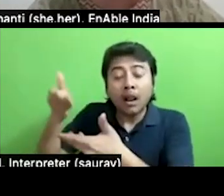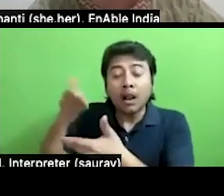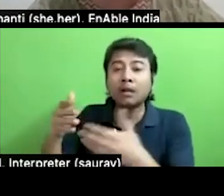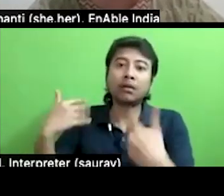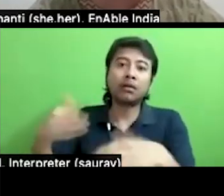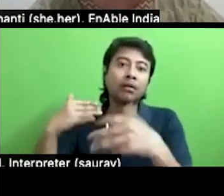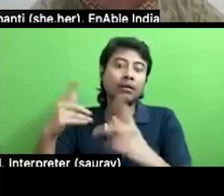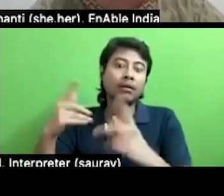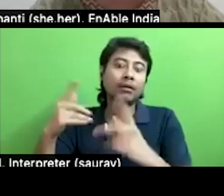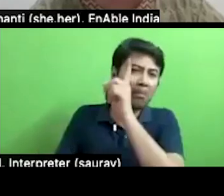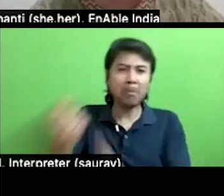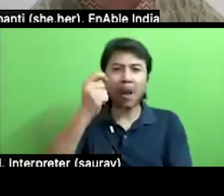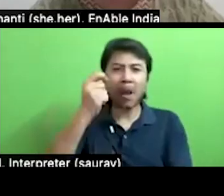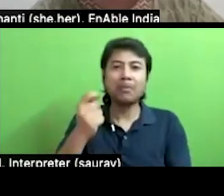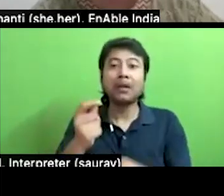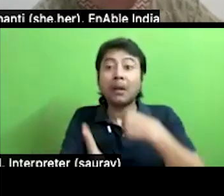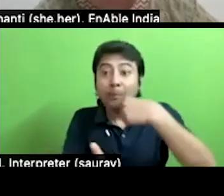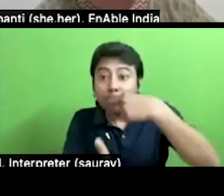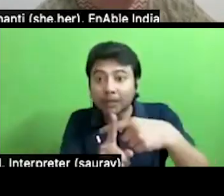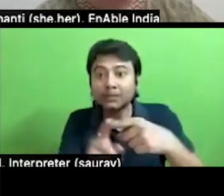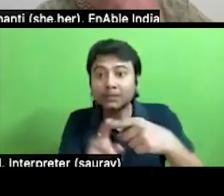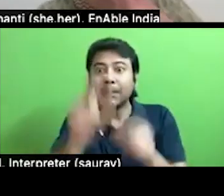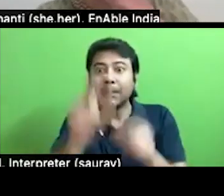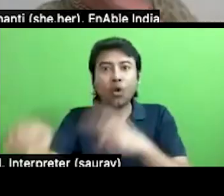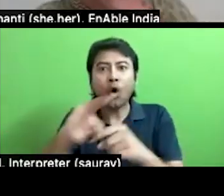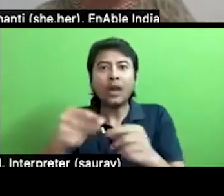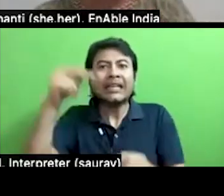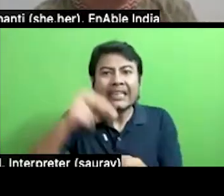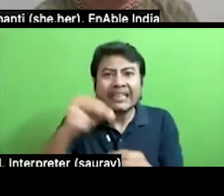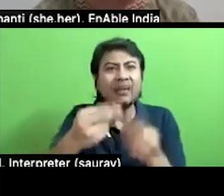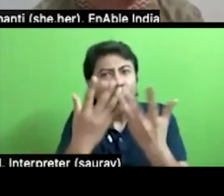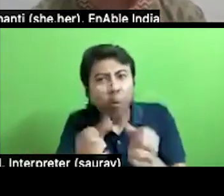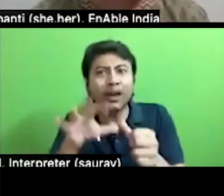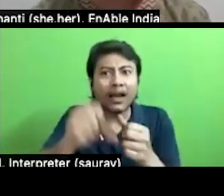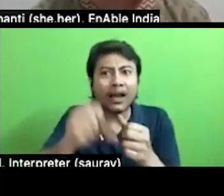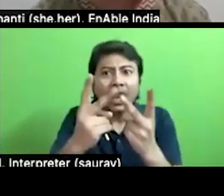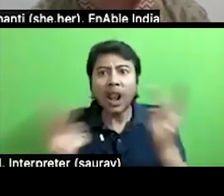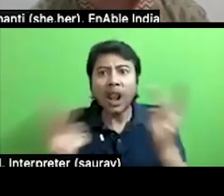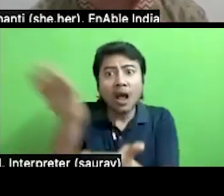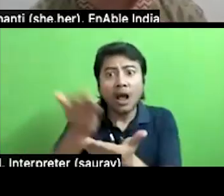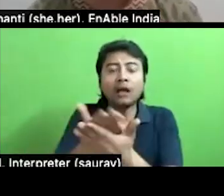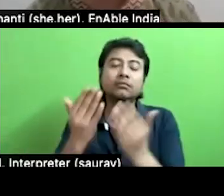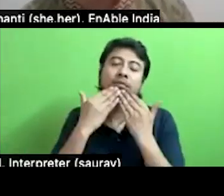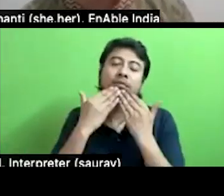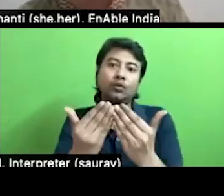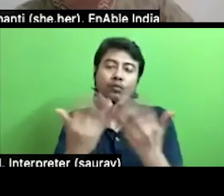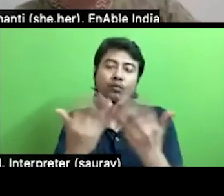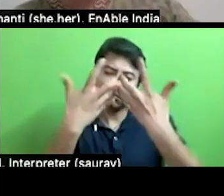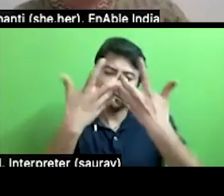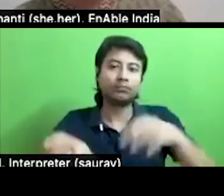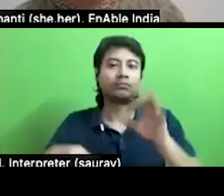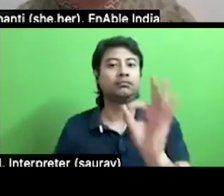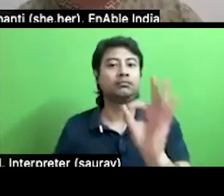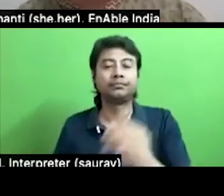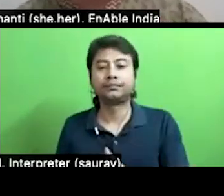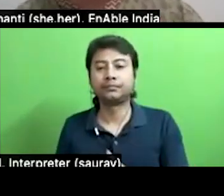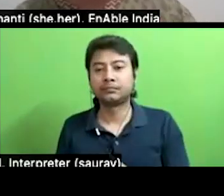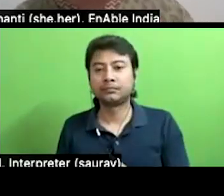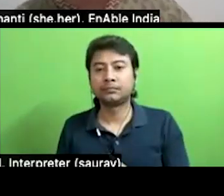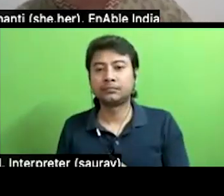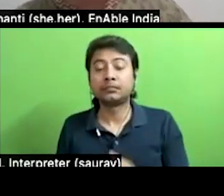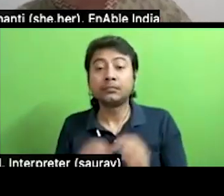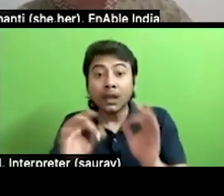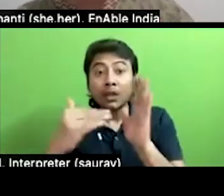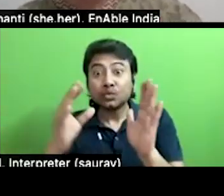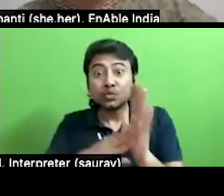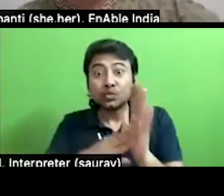those expectations. That was very helpful. Zoom etiquette, use the raise hand feature when you wish to speak. And I have my colleagues here sitting in the